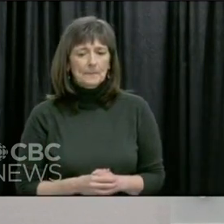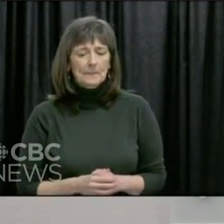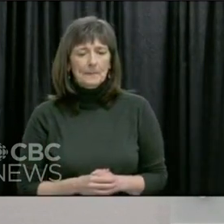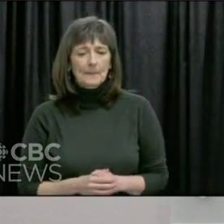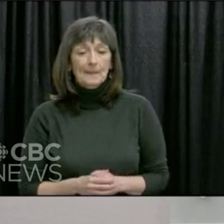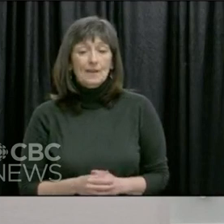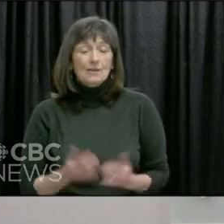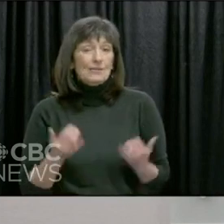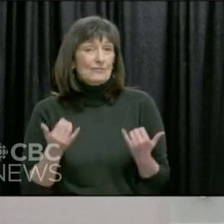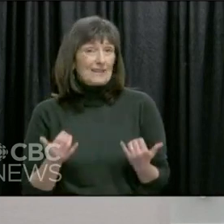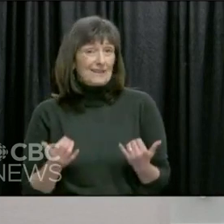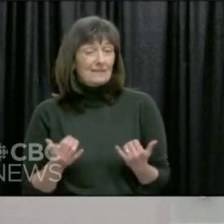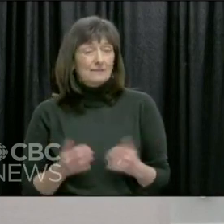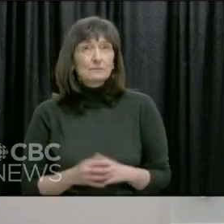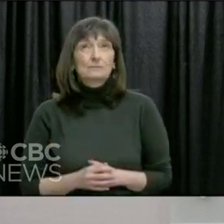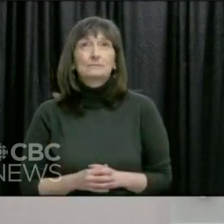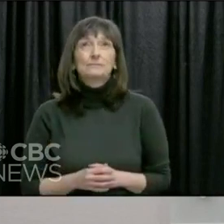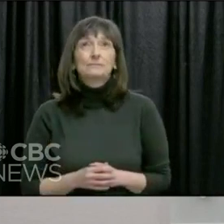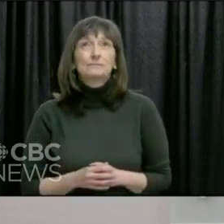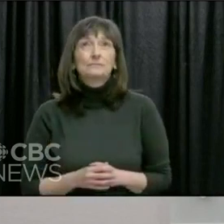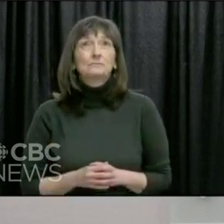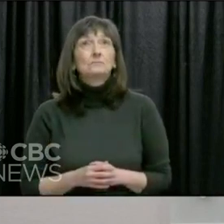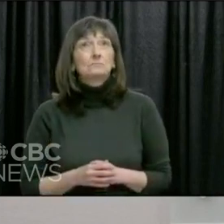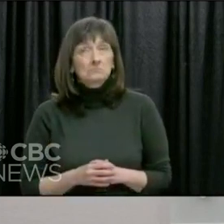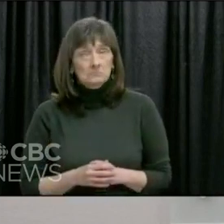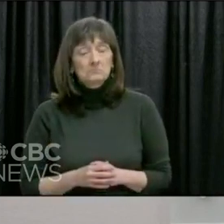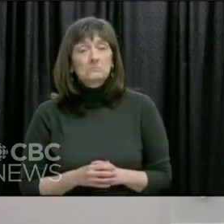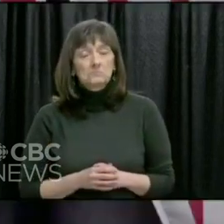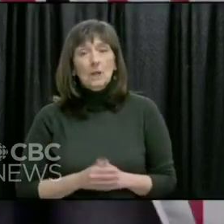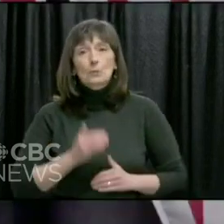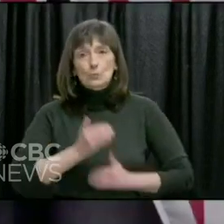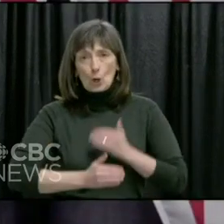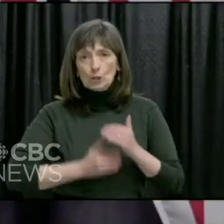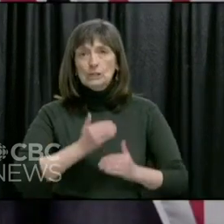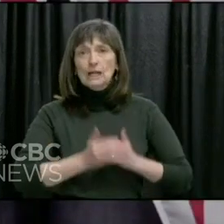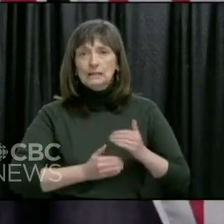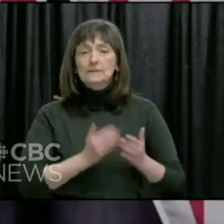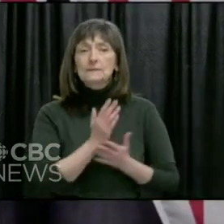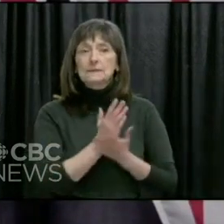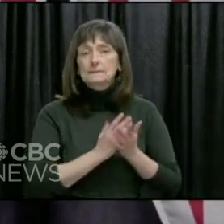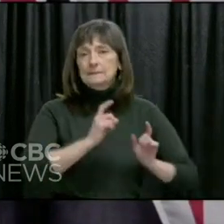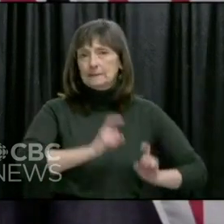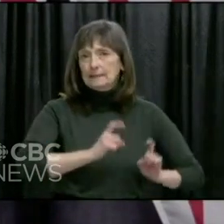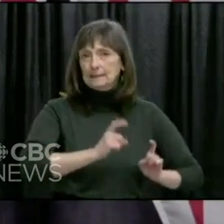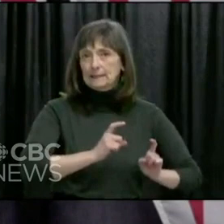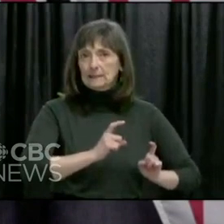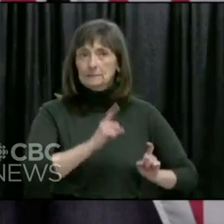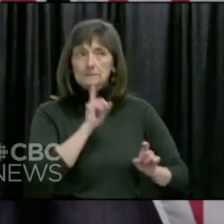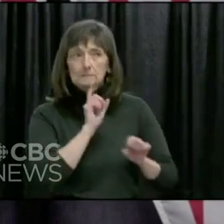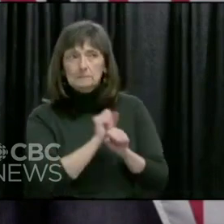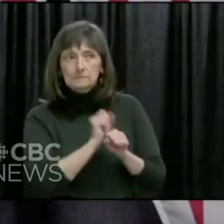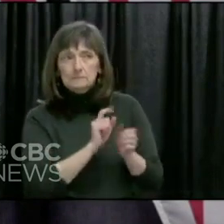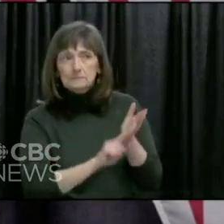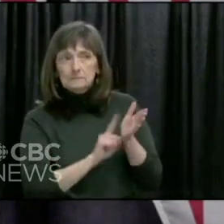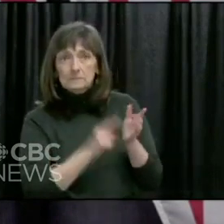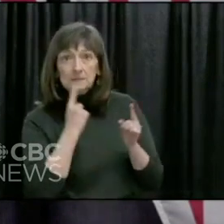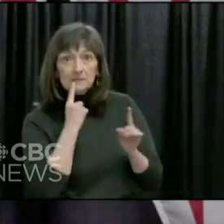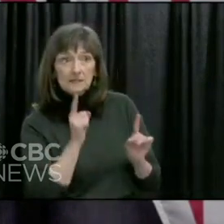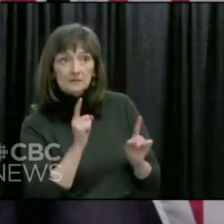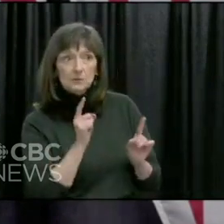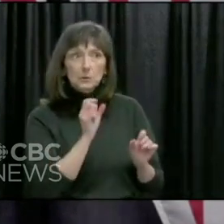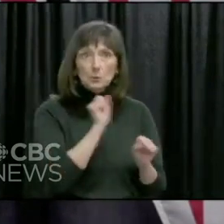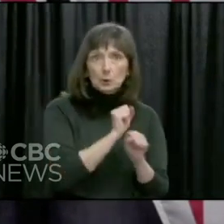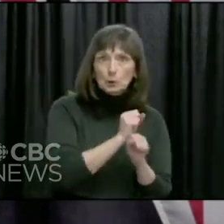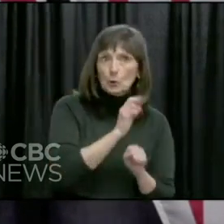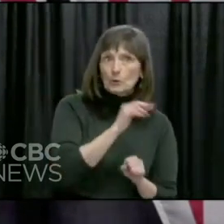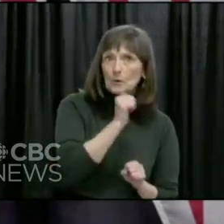So at the moment, they are in the process of doing some validation. I am not clear